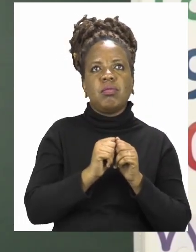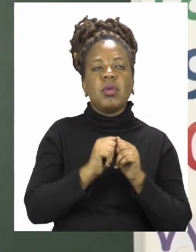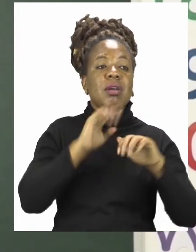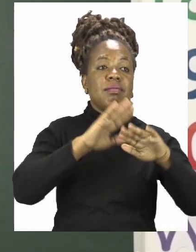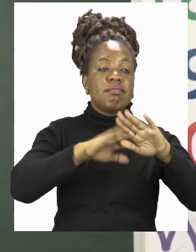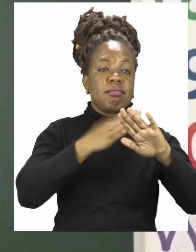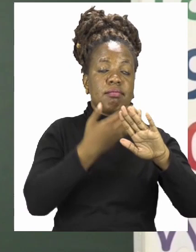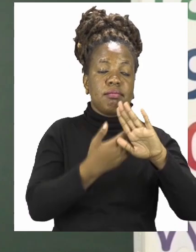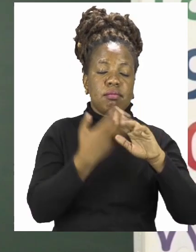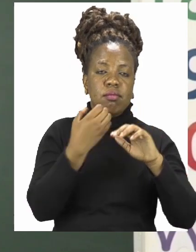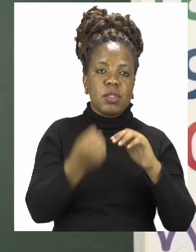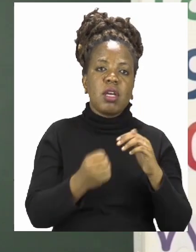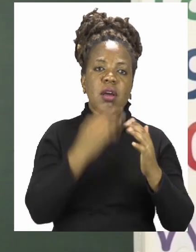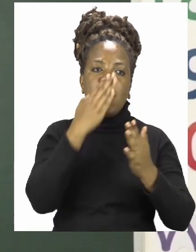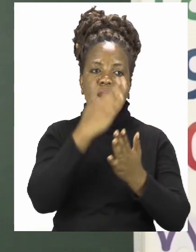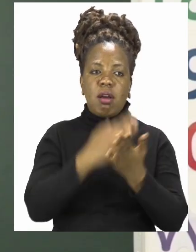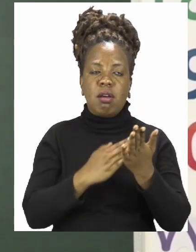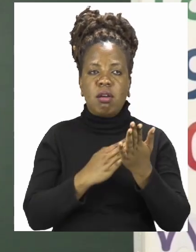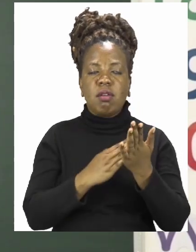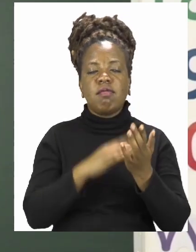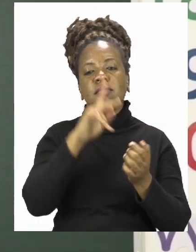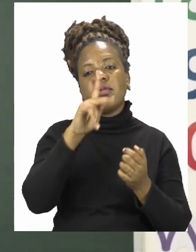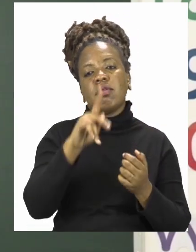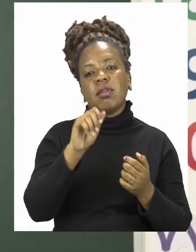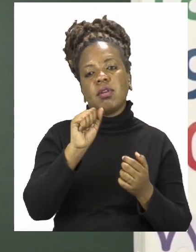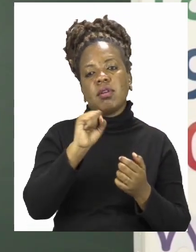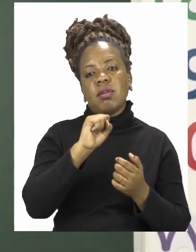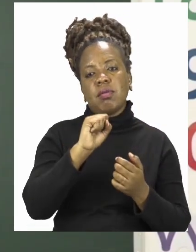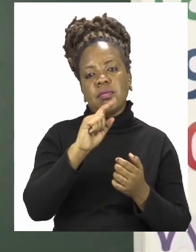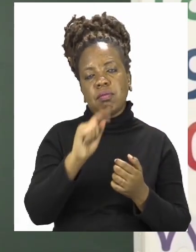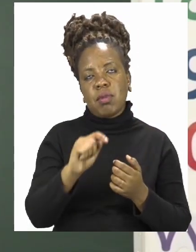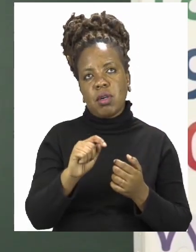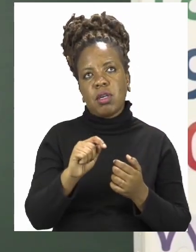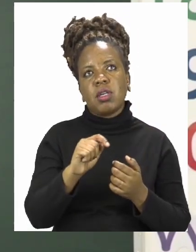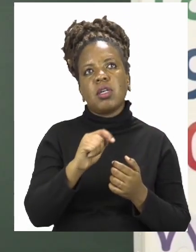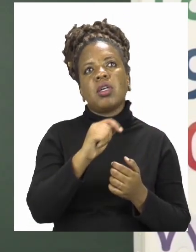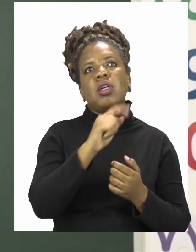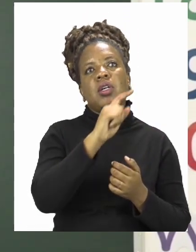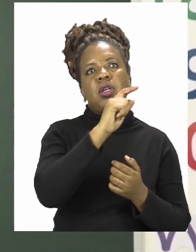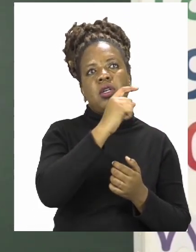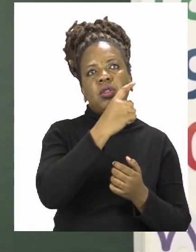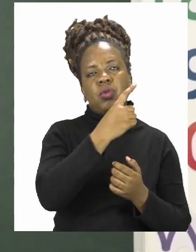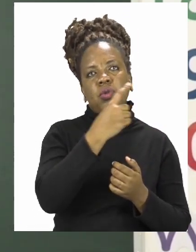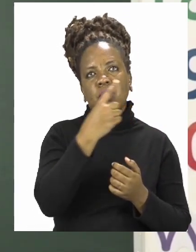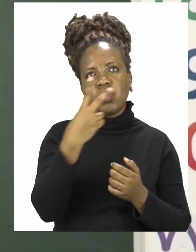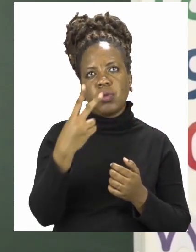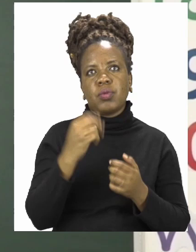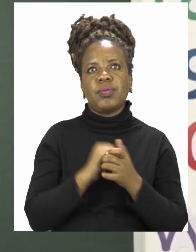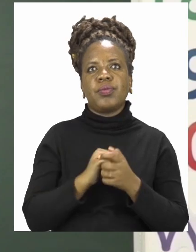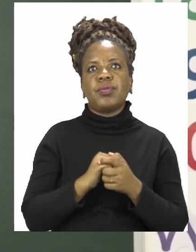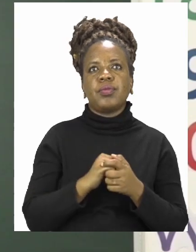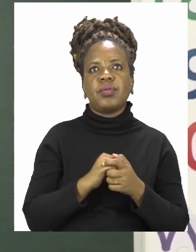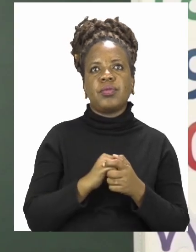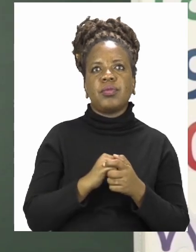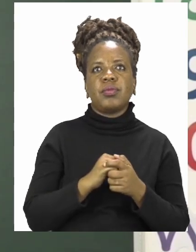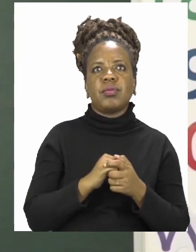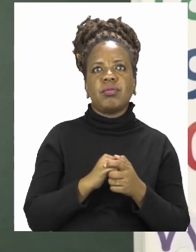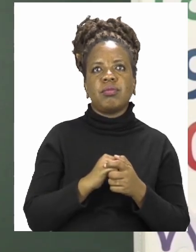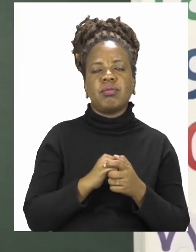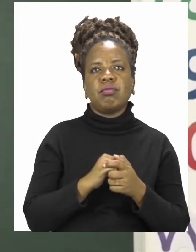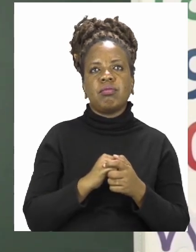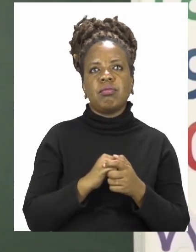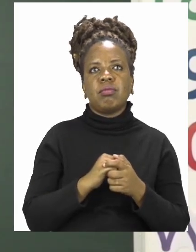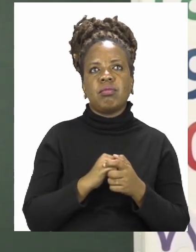12:30. Let's try and read the times that I'm going to put here. We have